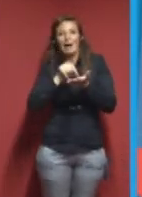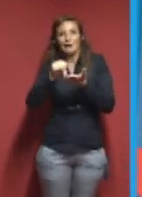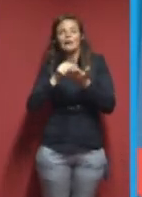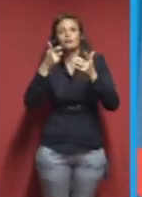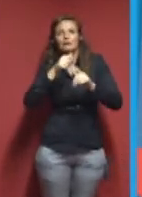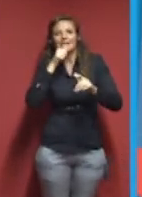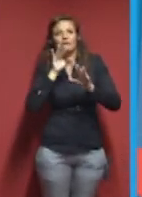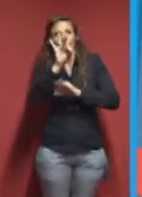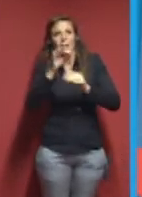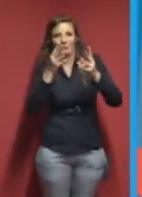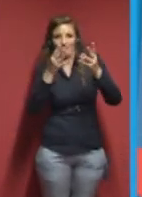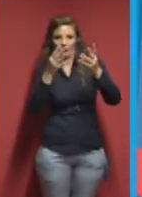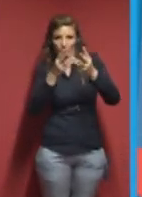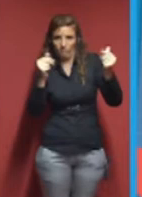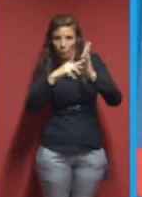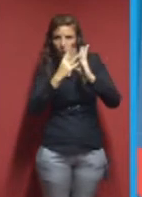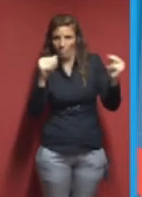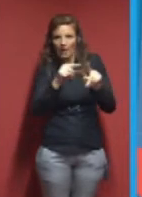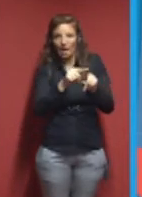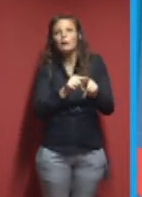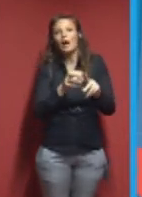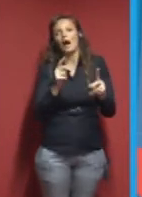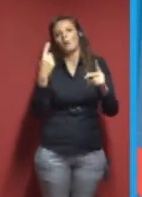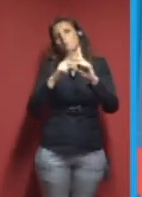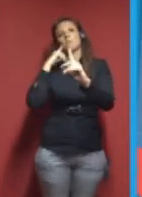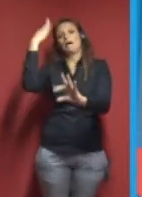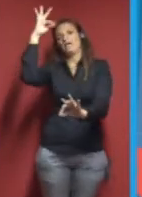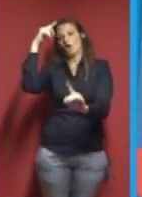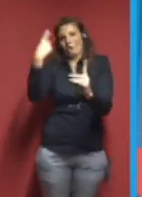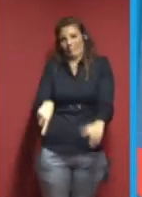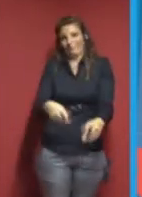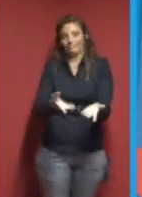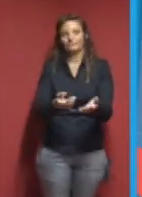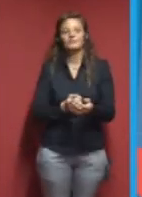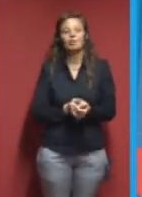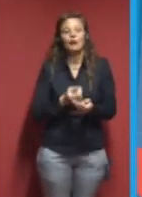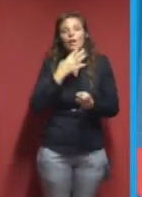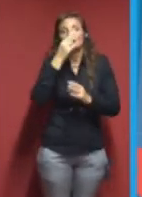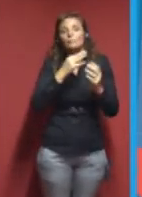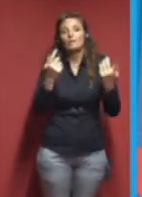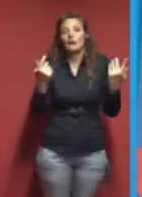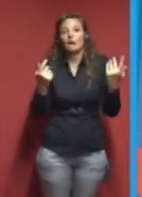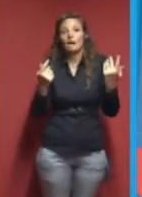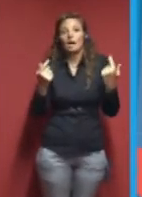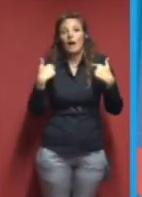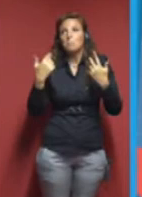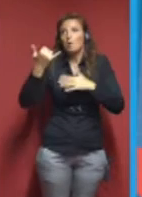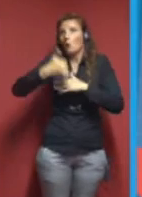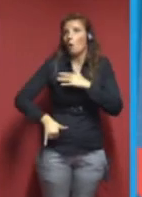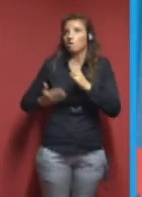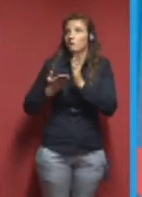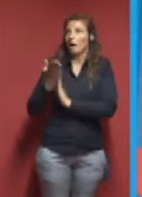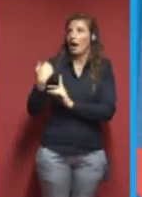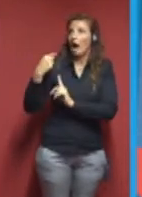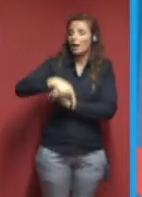that. So one of the things I've been doing in the past year is not just researching and lecturing about open design, but also trying to